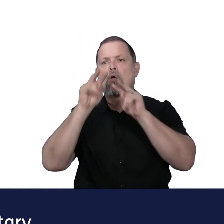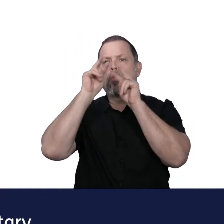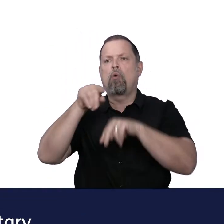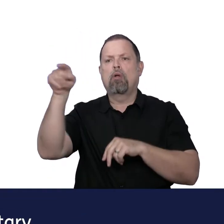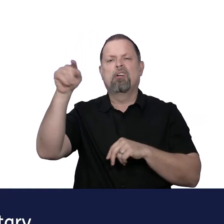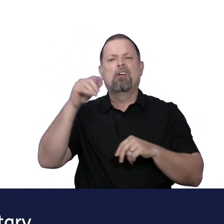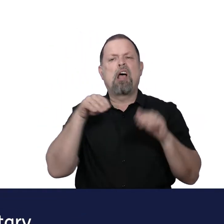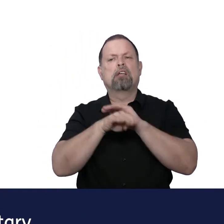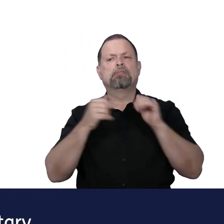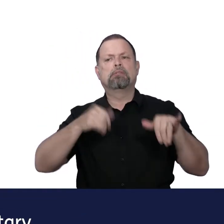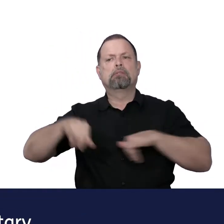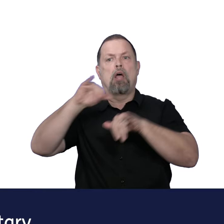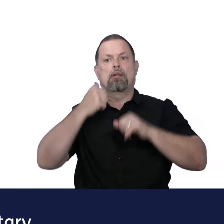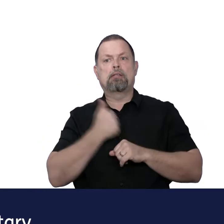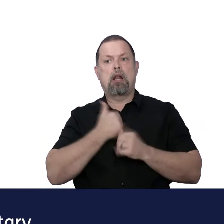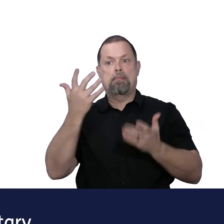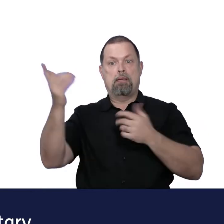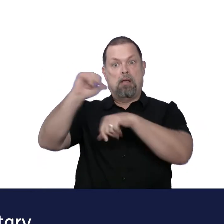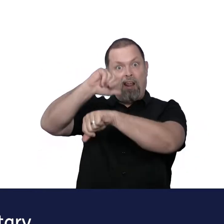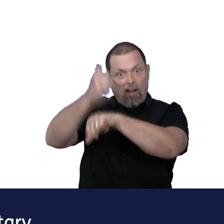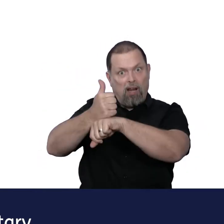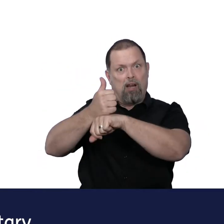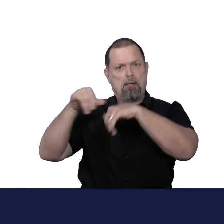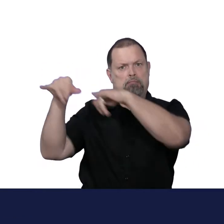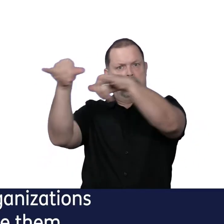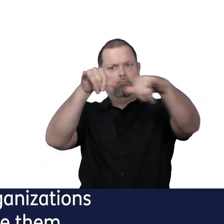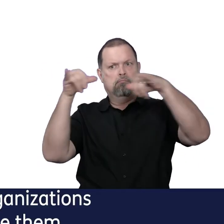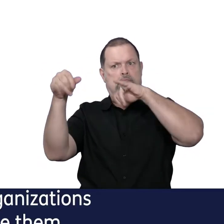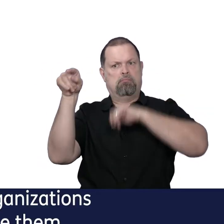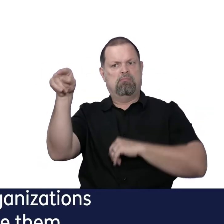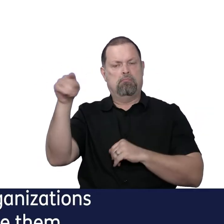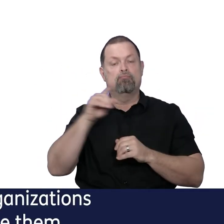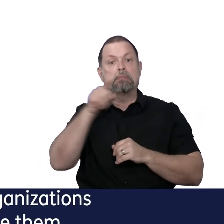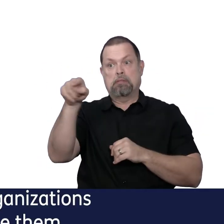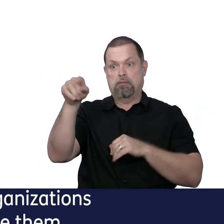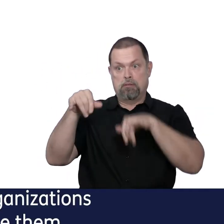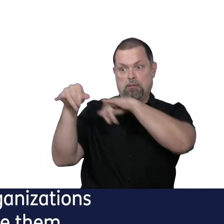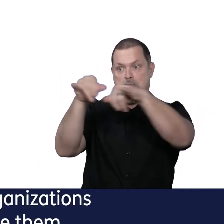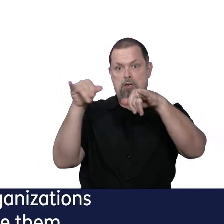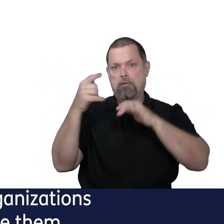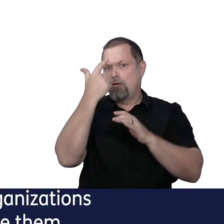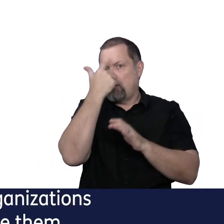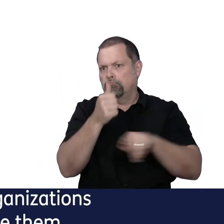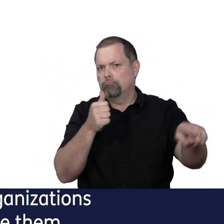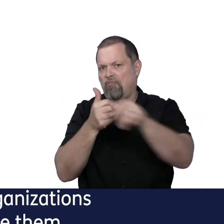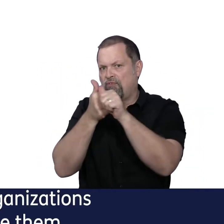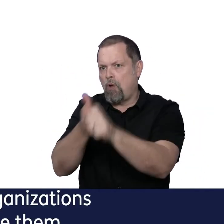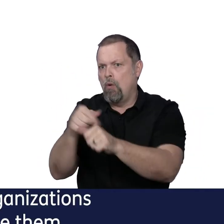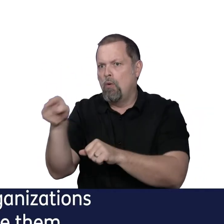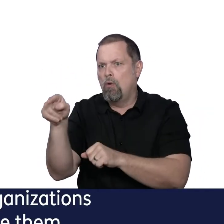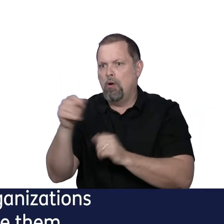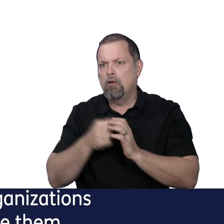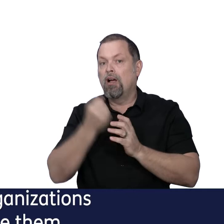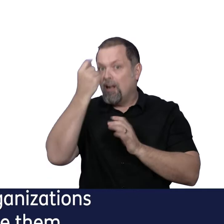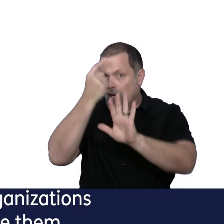Canada. Accessibility standards are voluntary, but government offices, organizations, and businesses may use them when